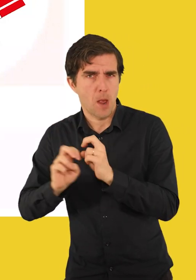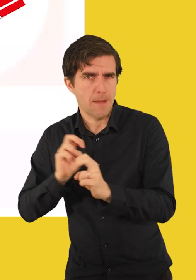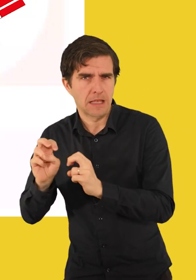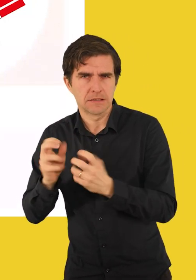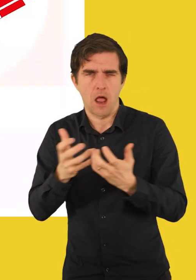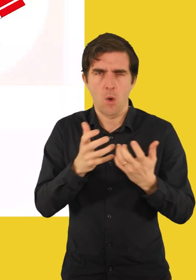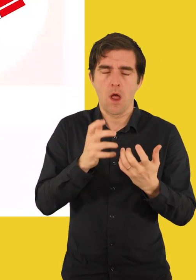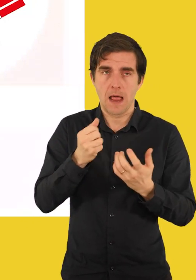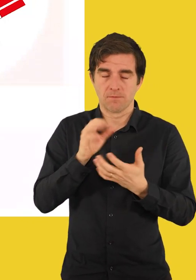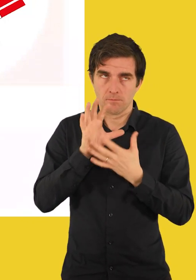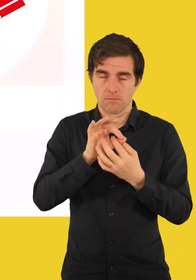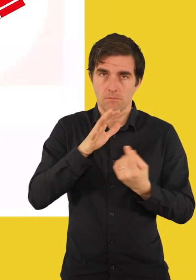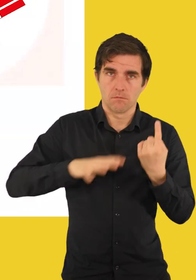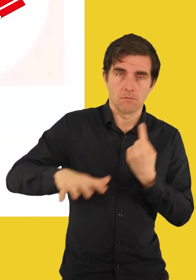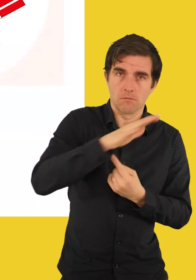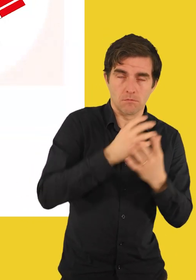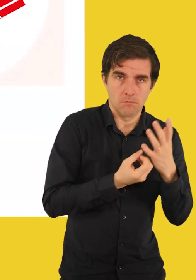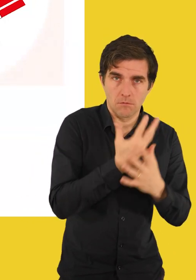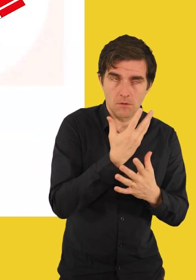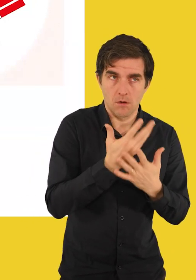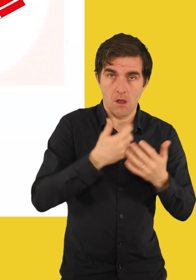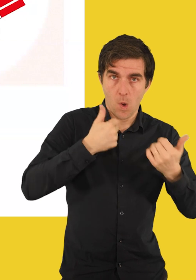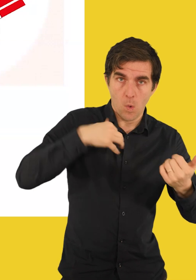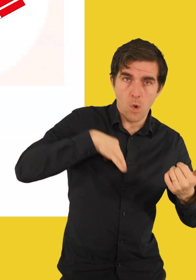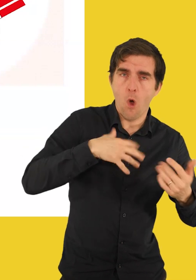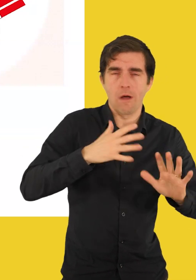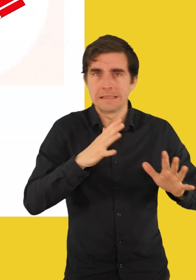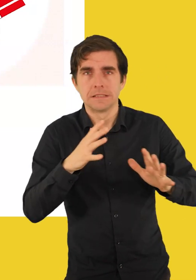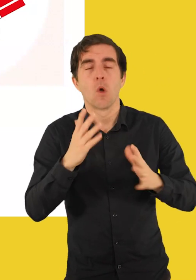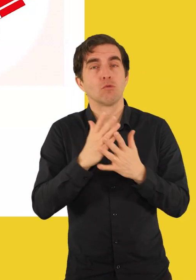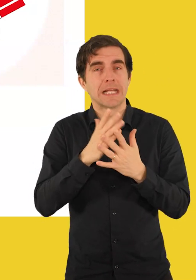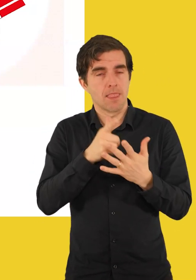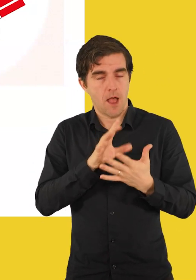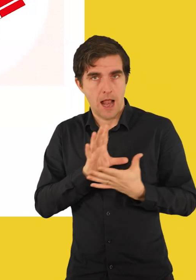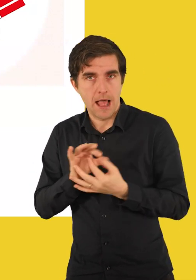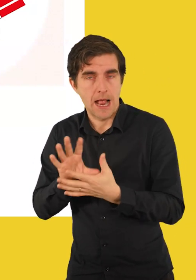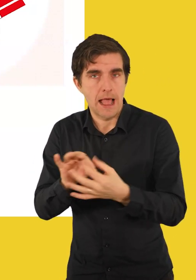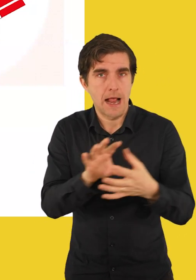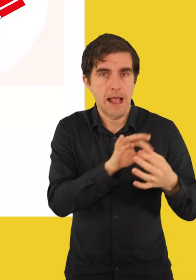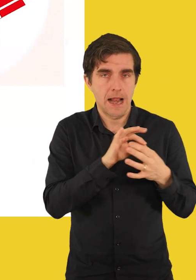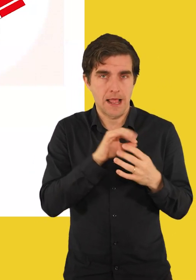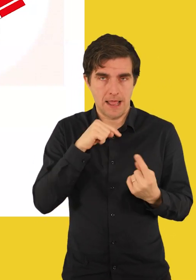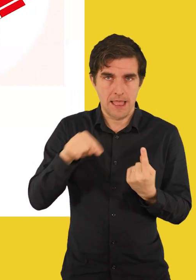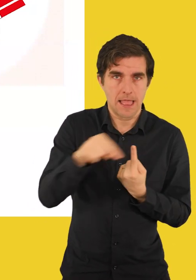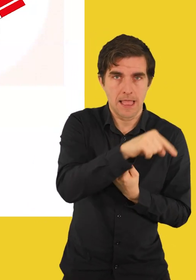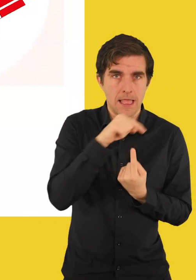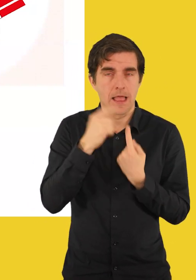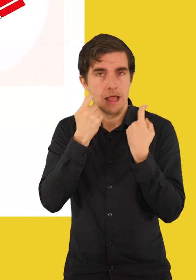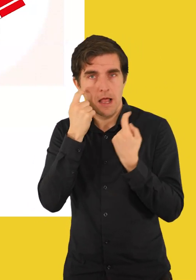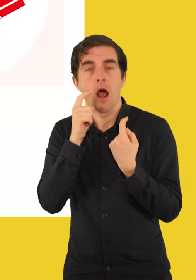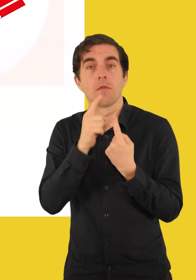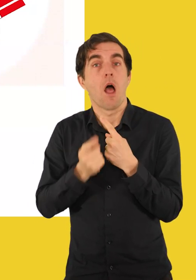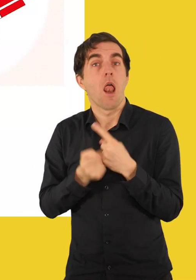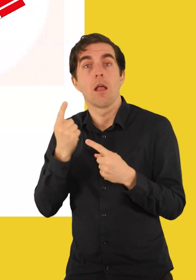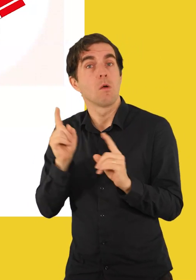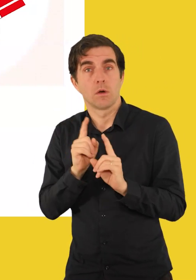less on mobility also has ecological advantages. So that's sort of the triangle you see there.